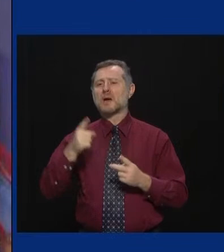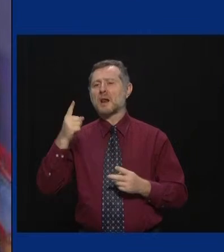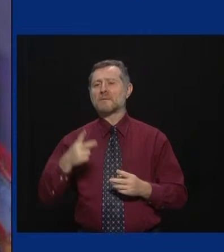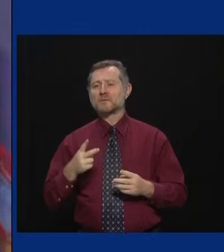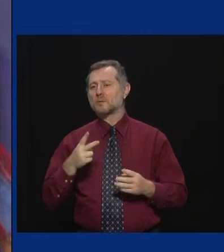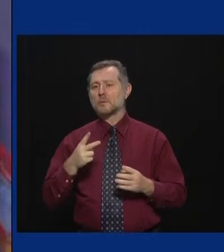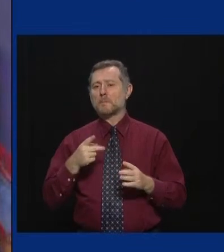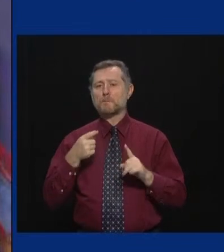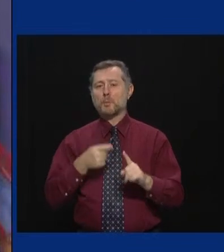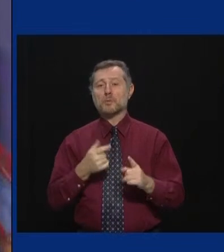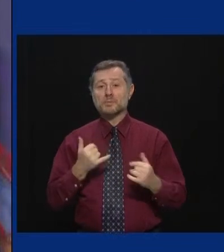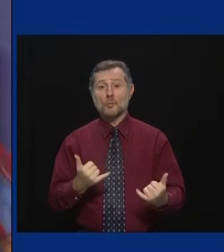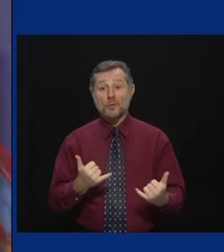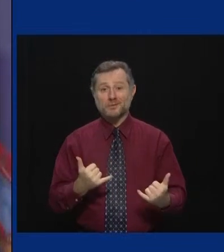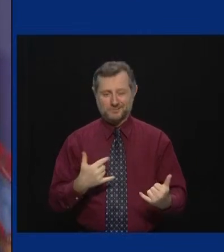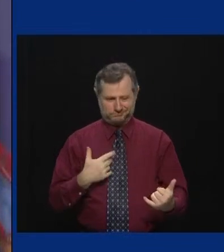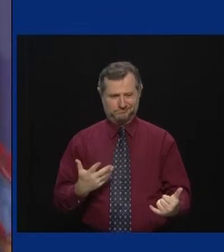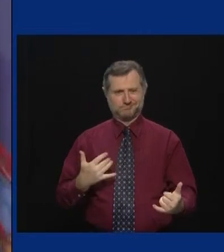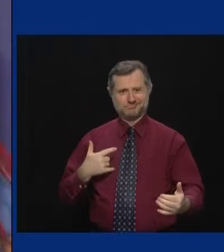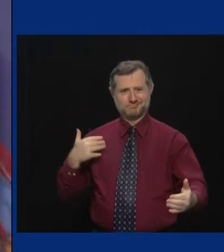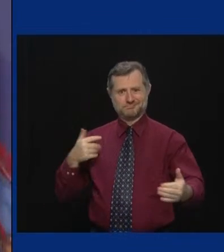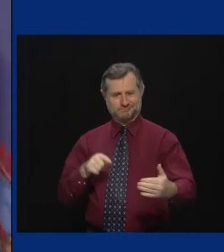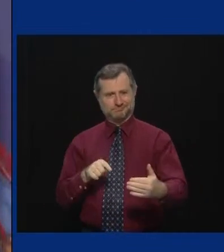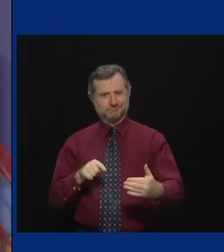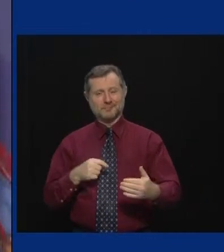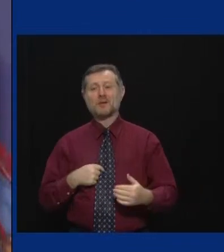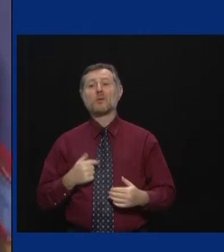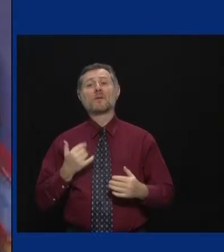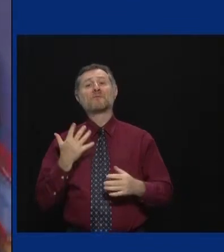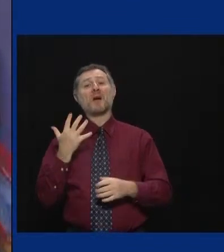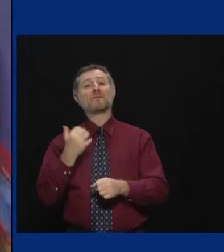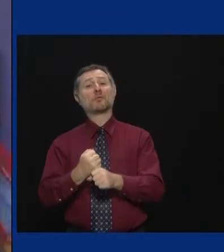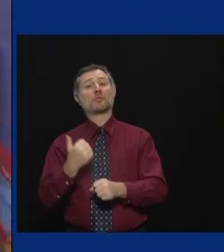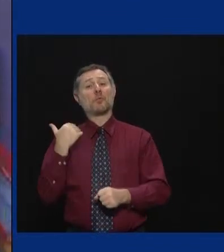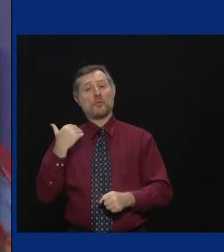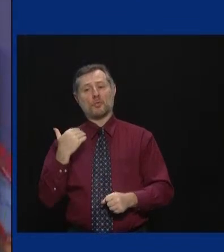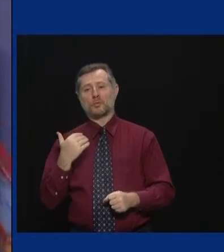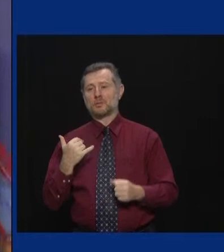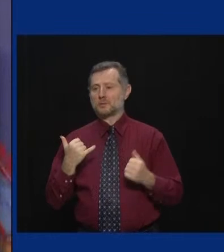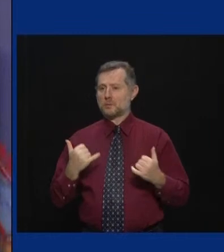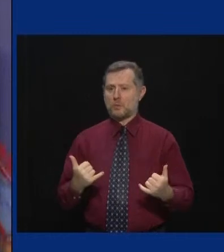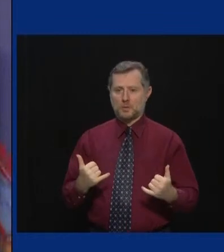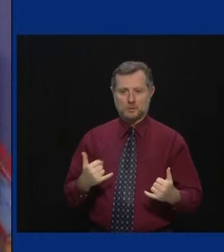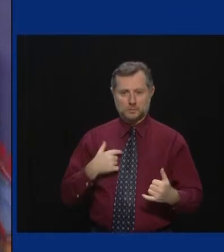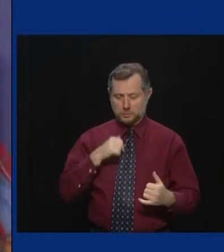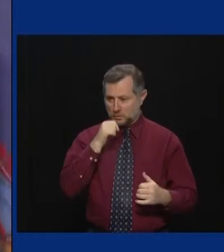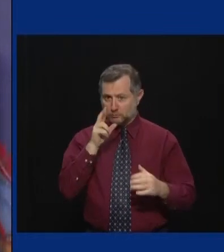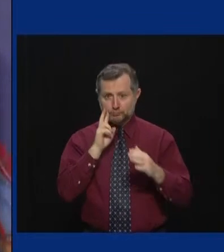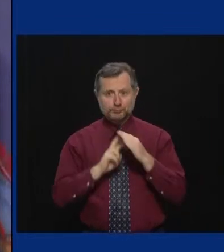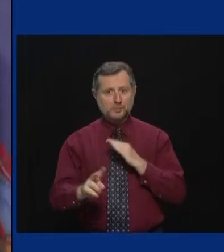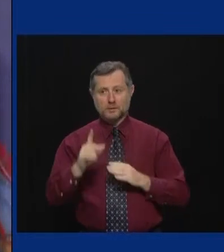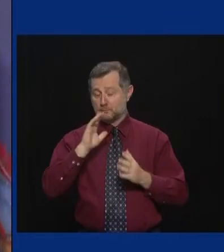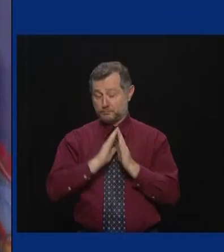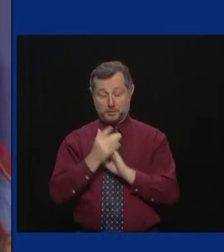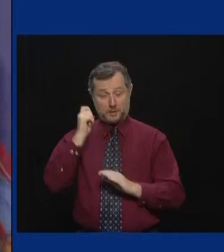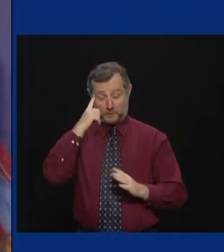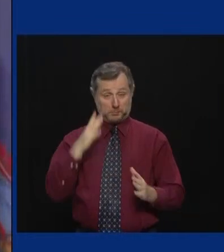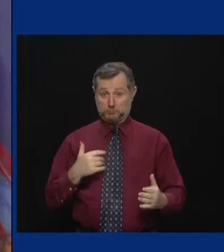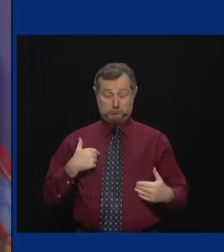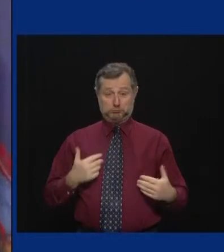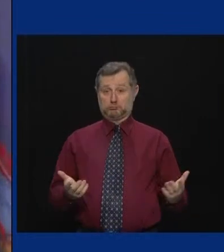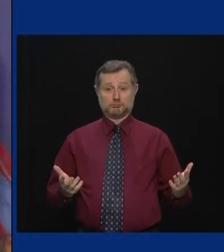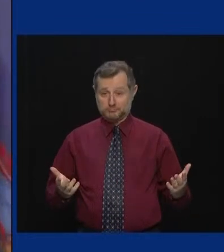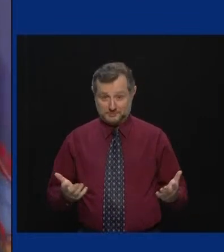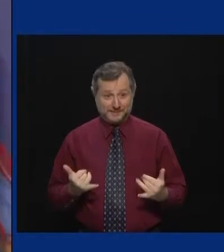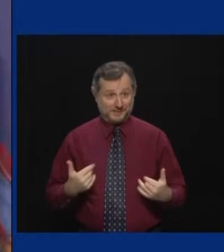was so glad. I couldn't have foreseen 5 years ago that I'd be serving as governor for this milestone, but it's pretty good to be here. It's very good to